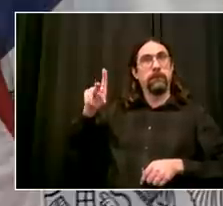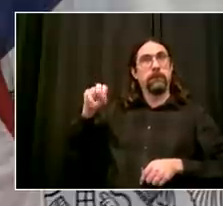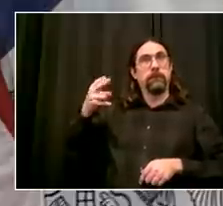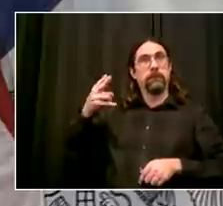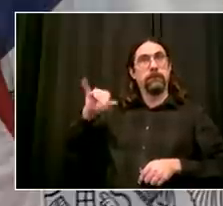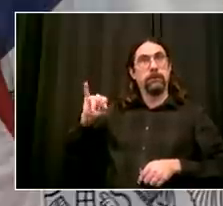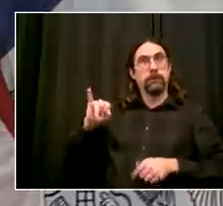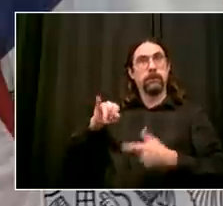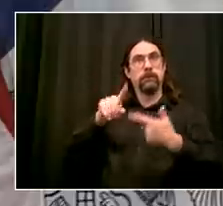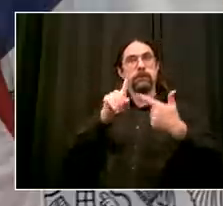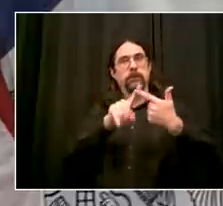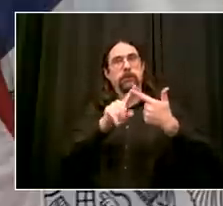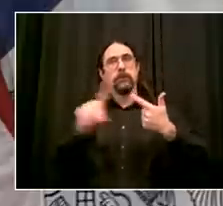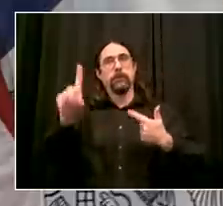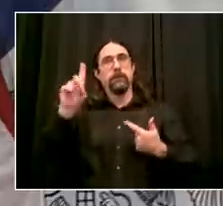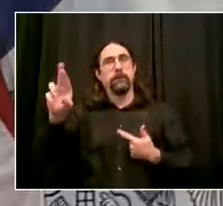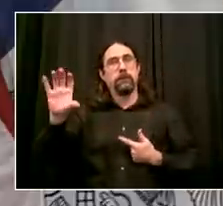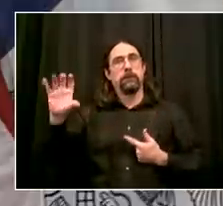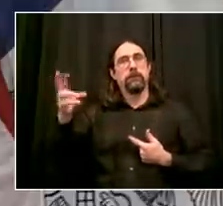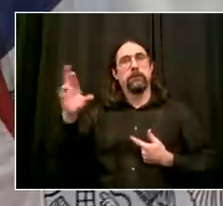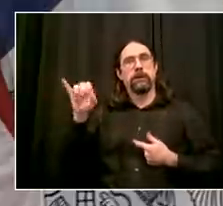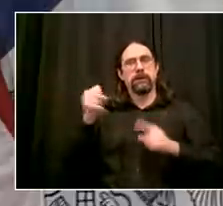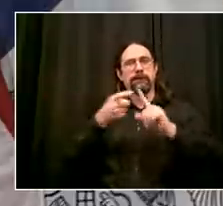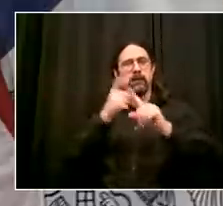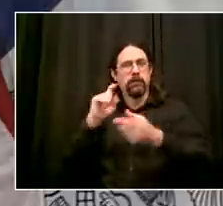and by senior advisor Dr. Jay Varma.